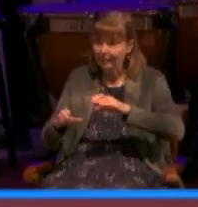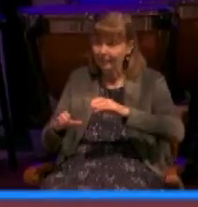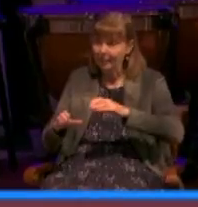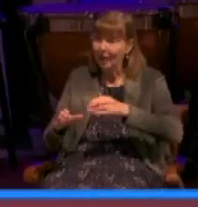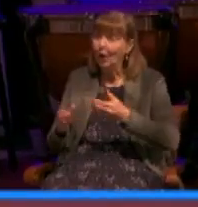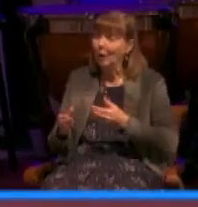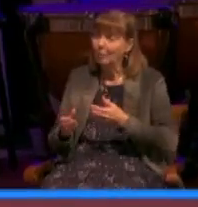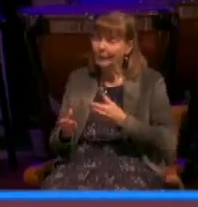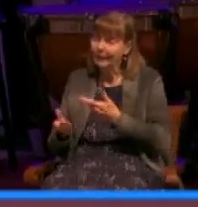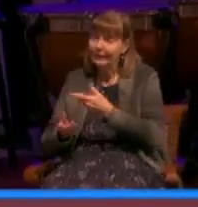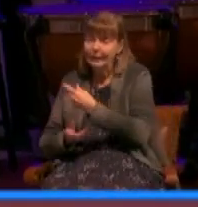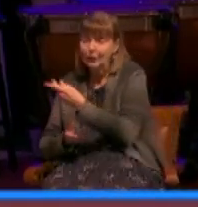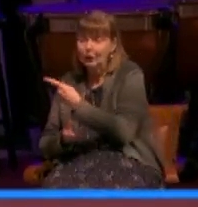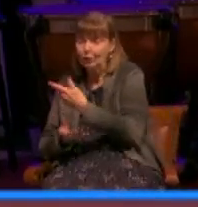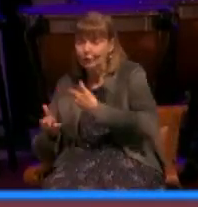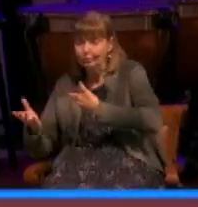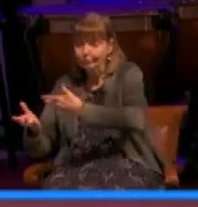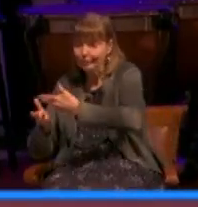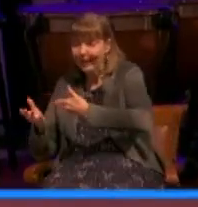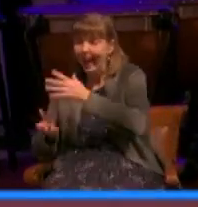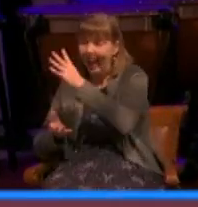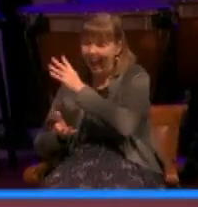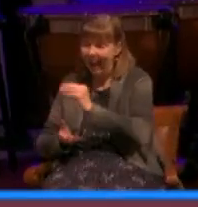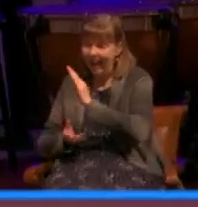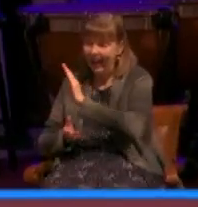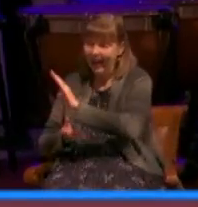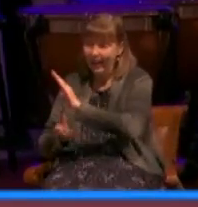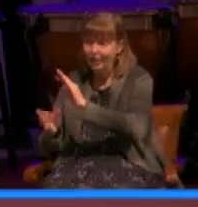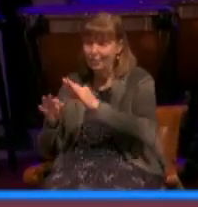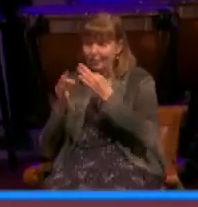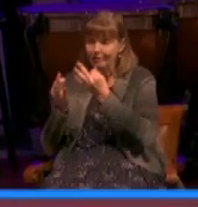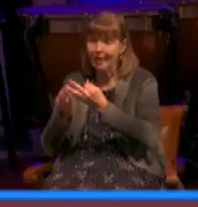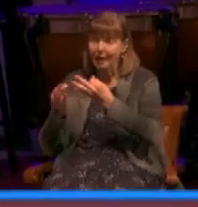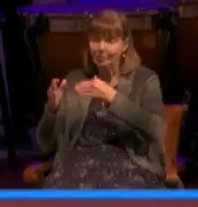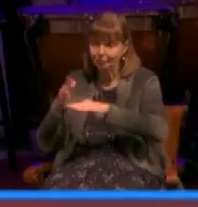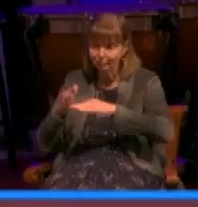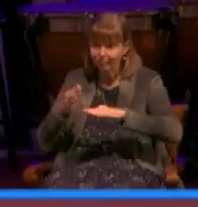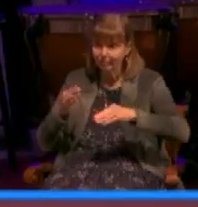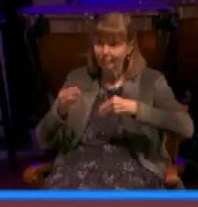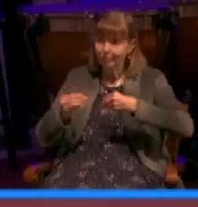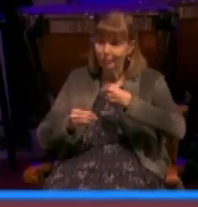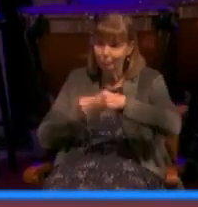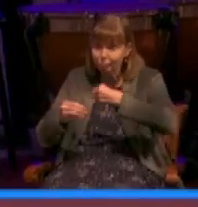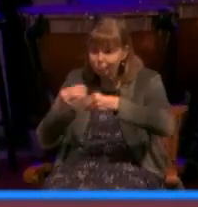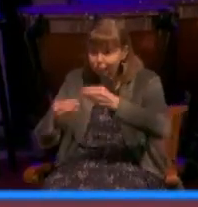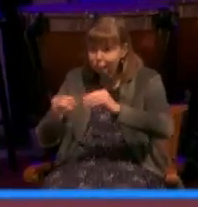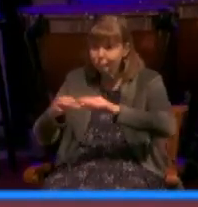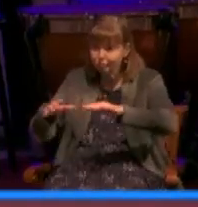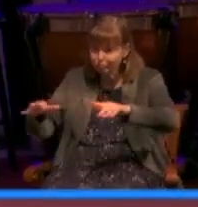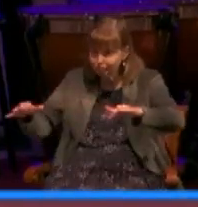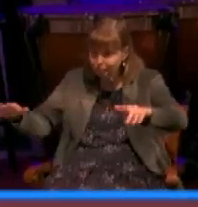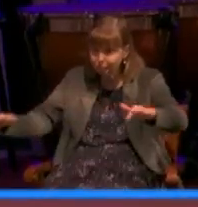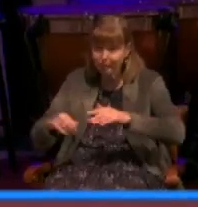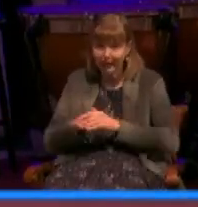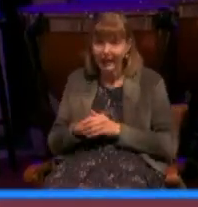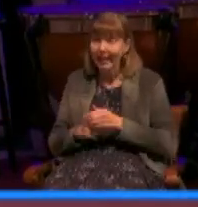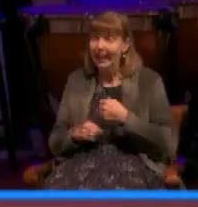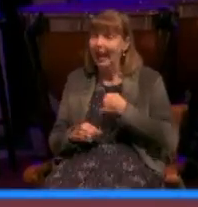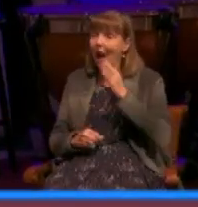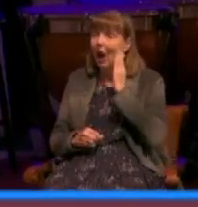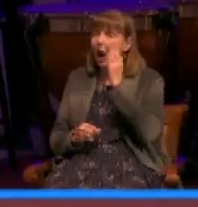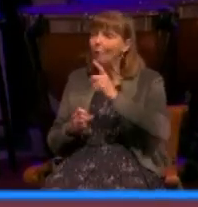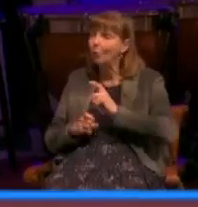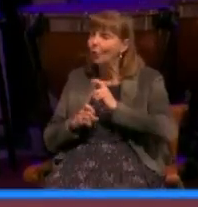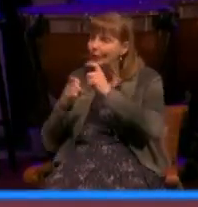an everlasting covenant to be God to you and to your offsprings after you. And I will give to you and to your